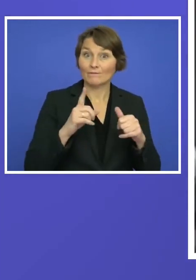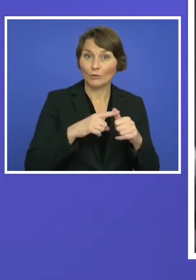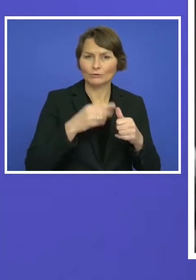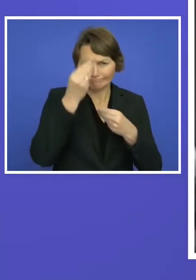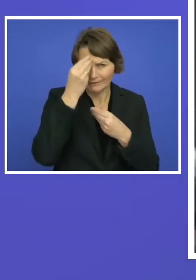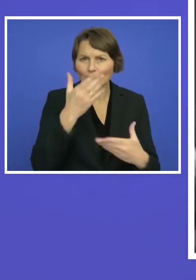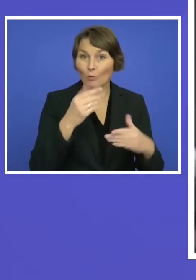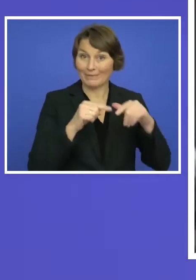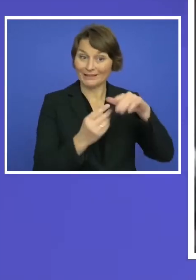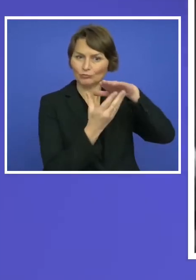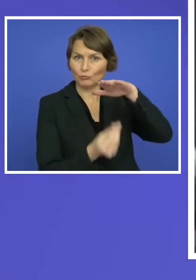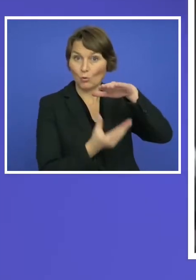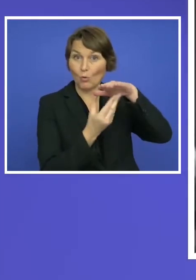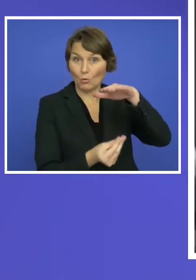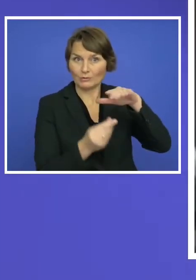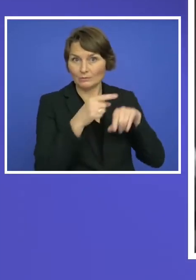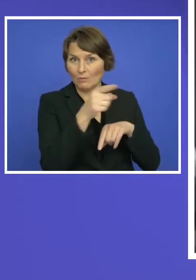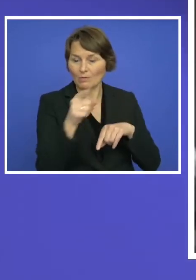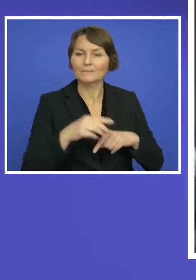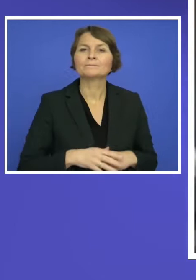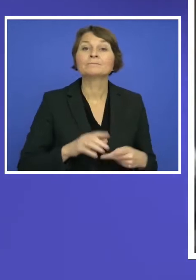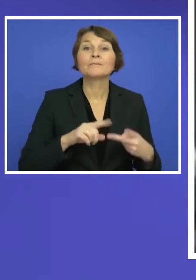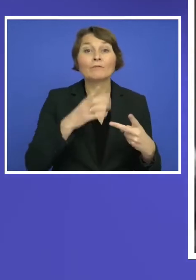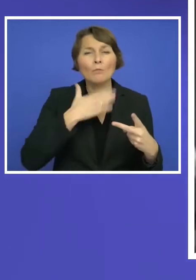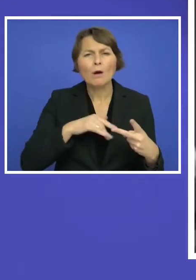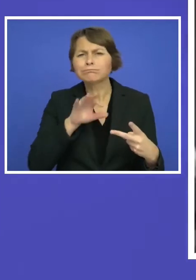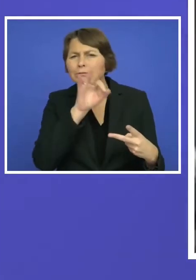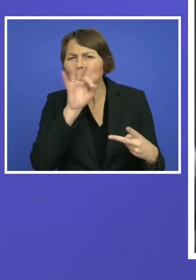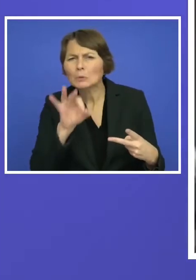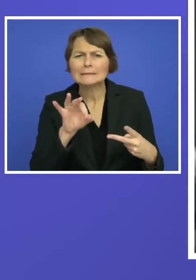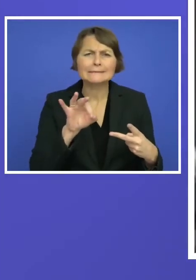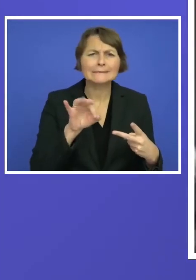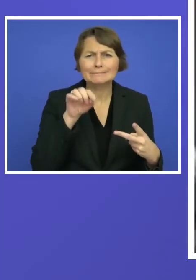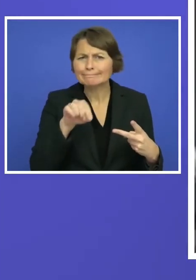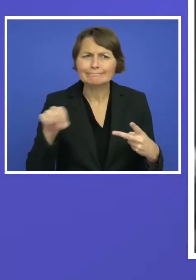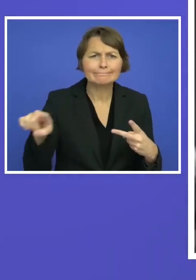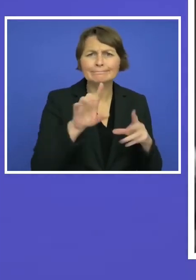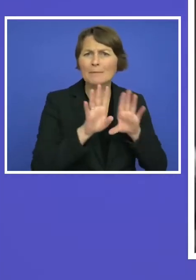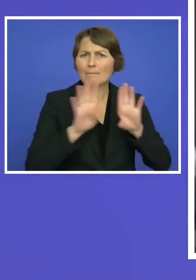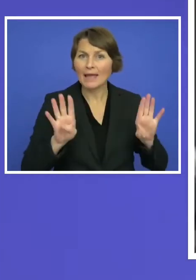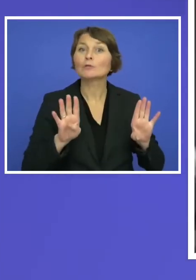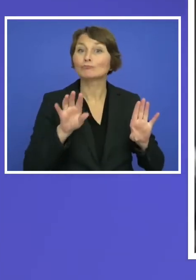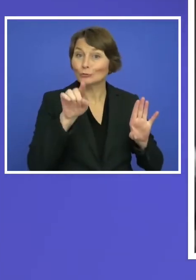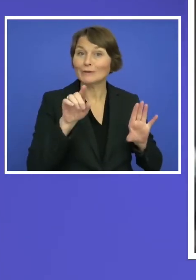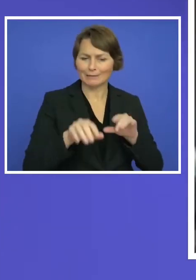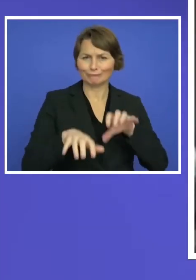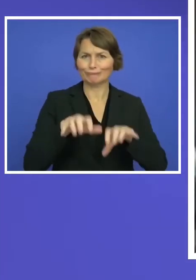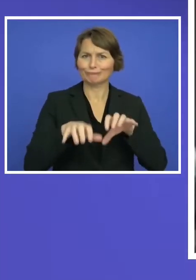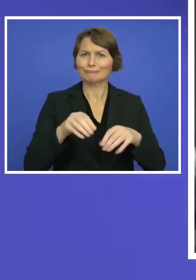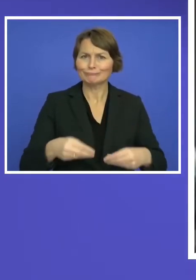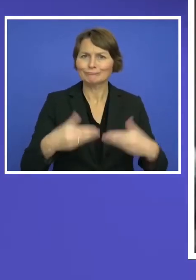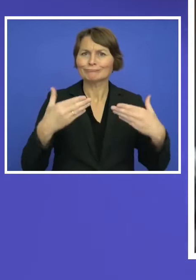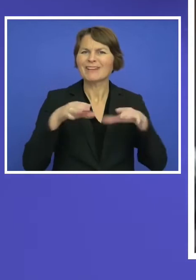to really use the question and answer section of the platform, and please send us your questions particularly.